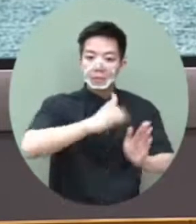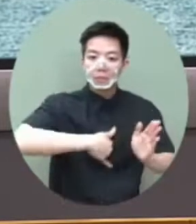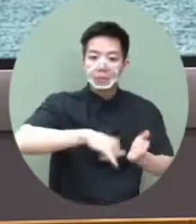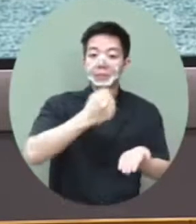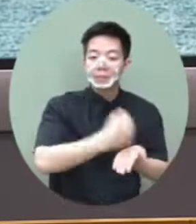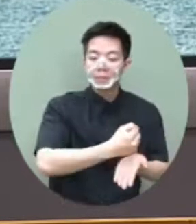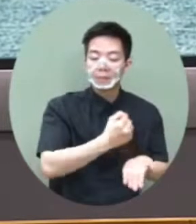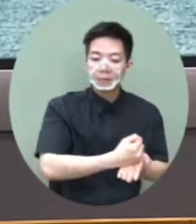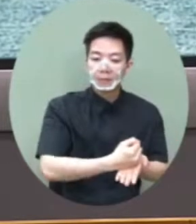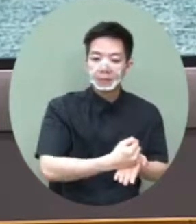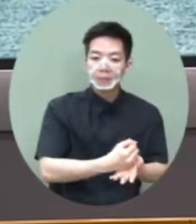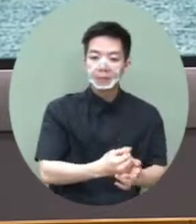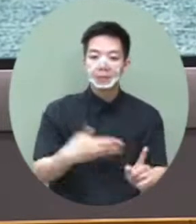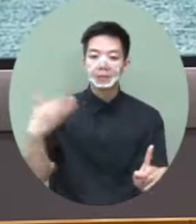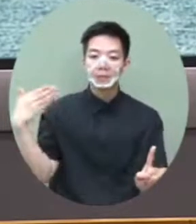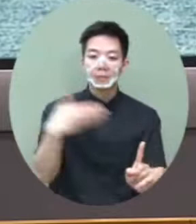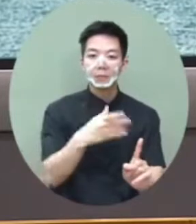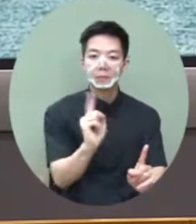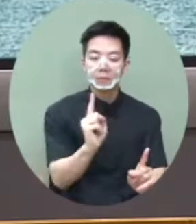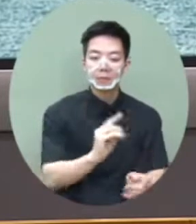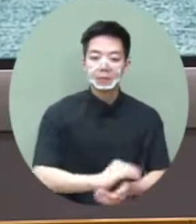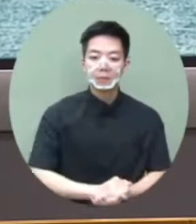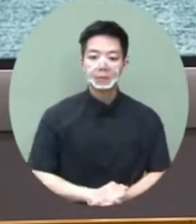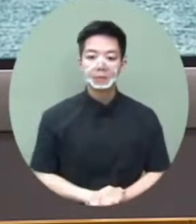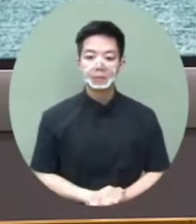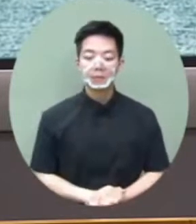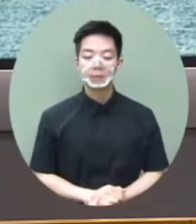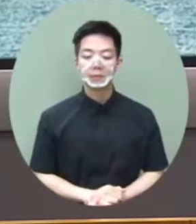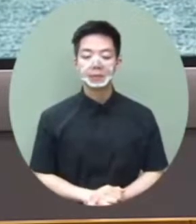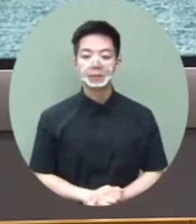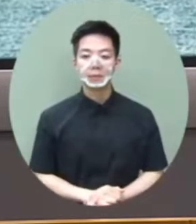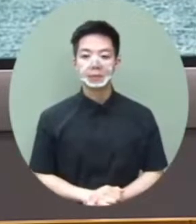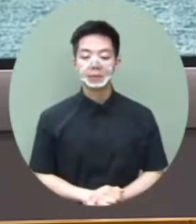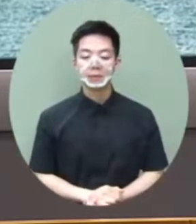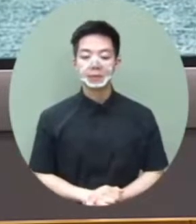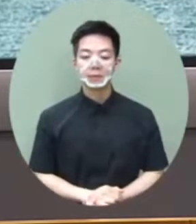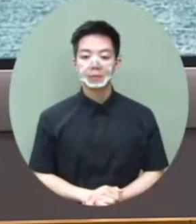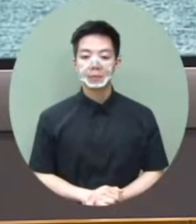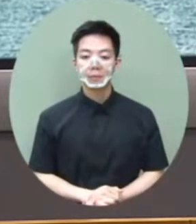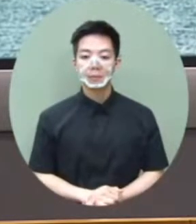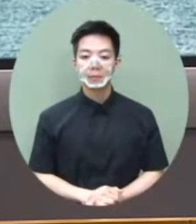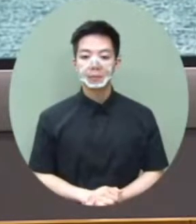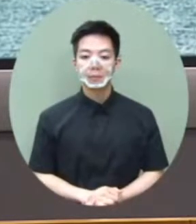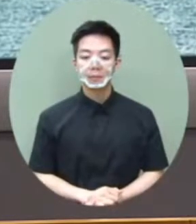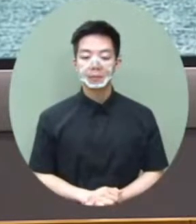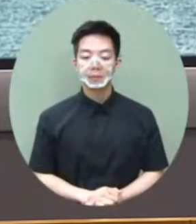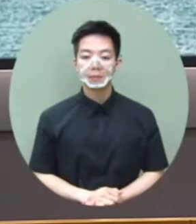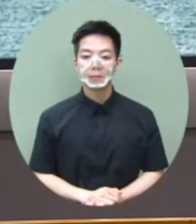used vaccine pass as a measure to